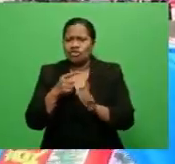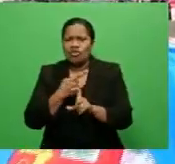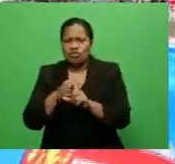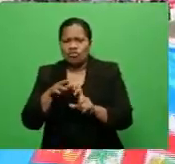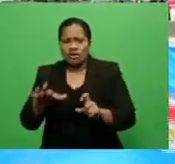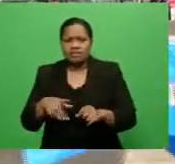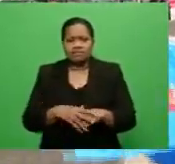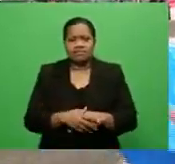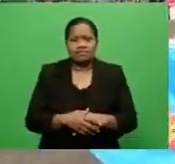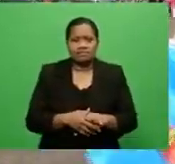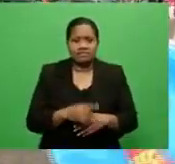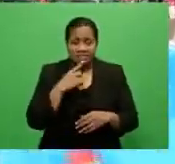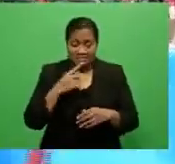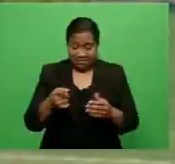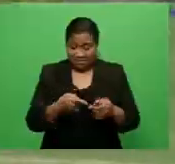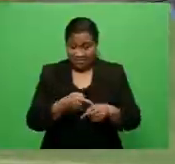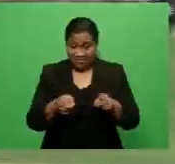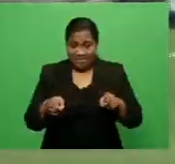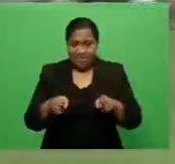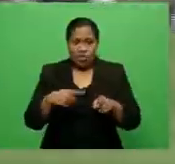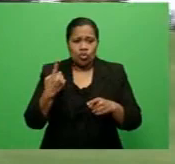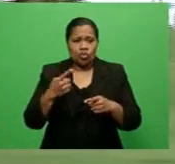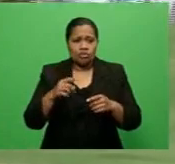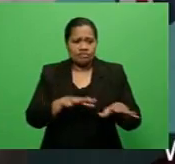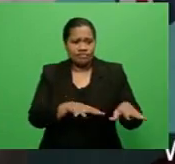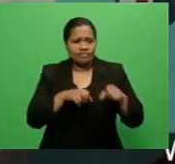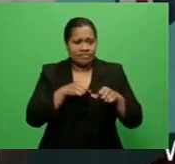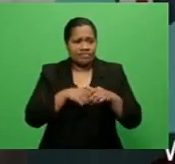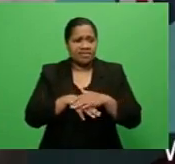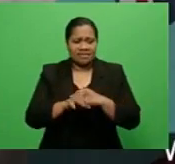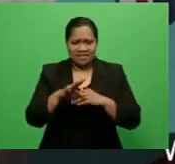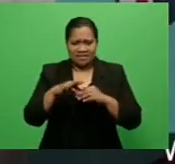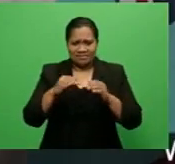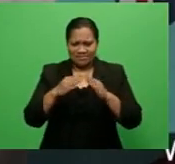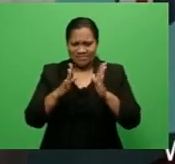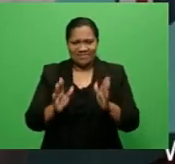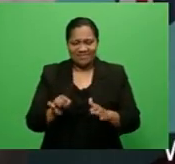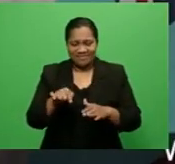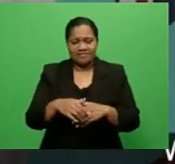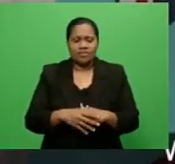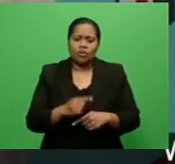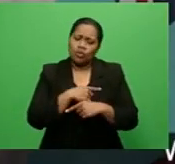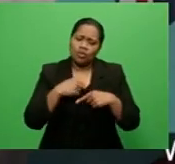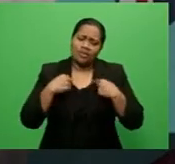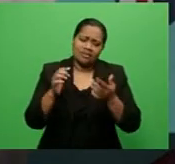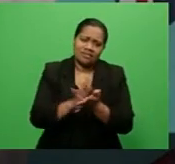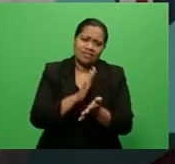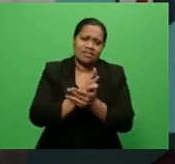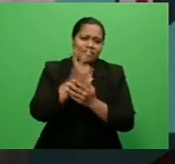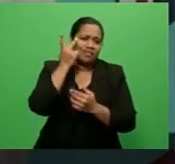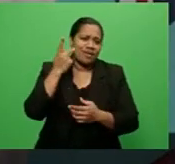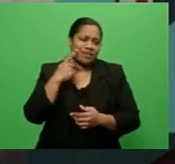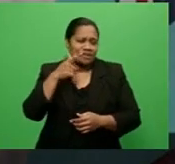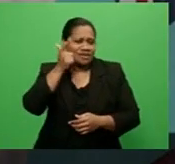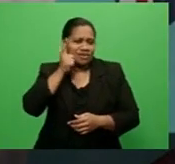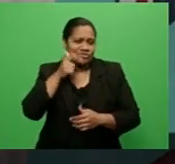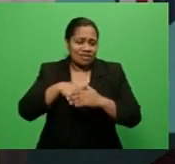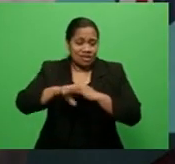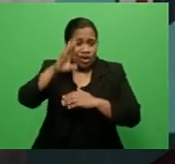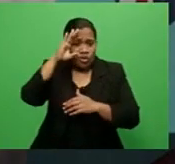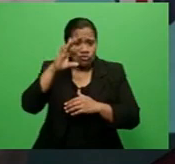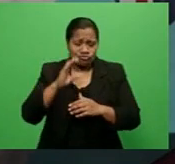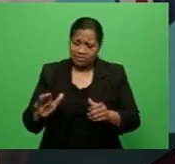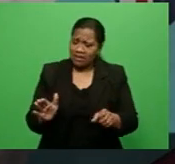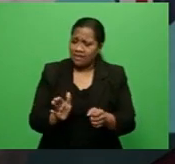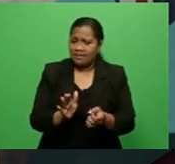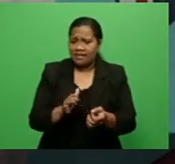who are currently being hosted at the State House. We are grateful to the parents and teachers around the country who helped us make this year's